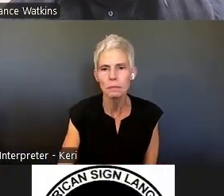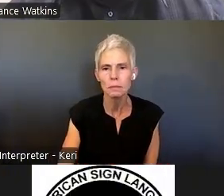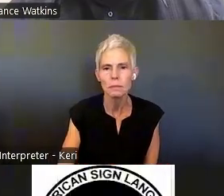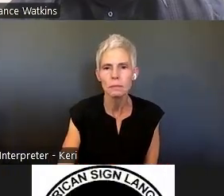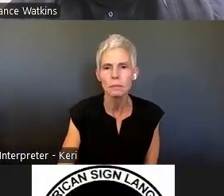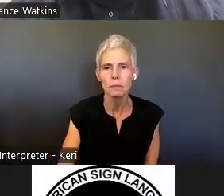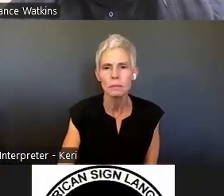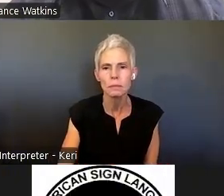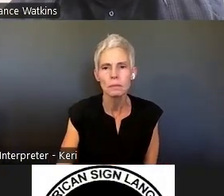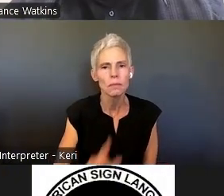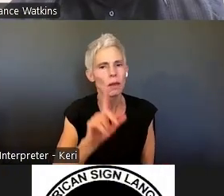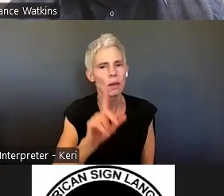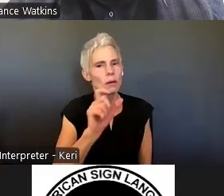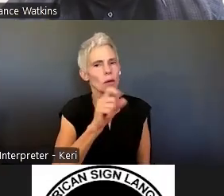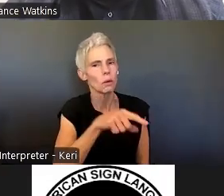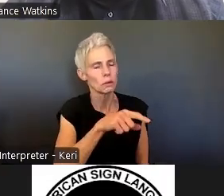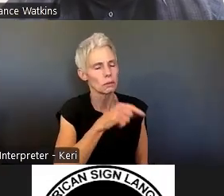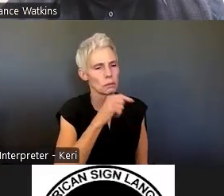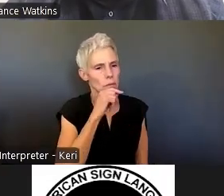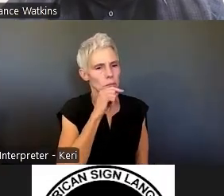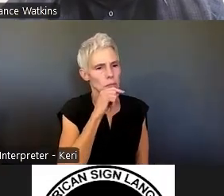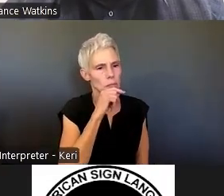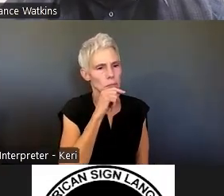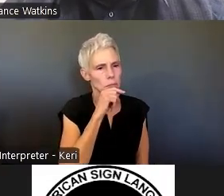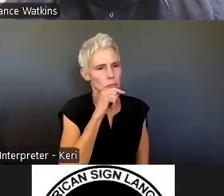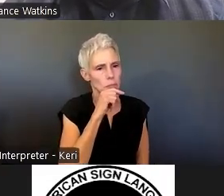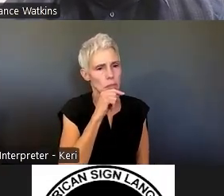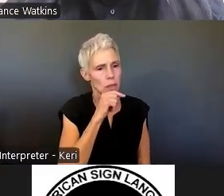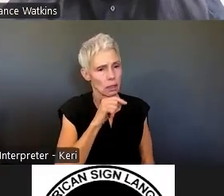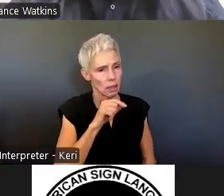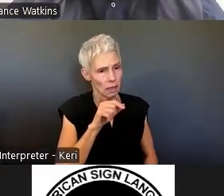The question, are they able to have a support animal?